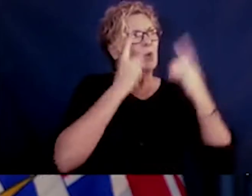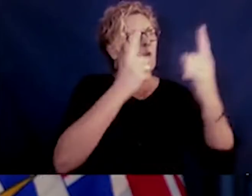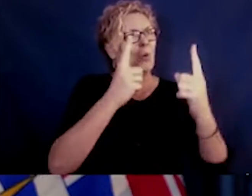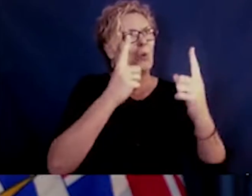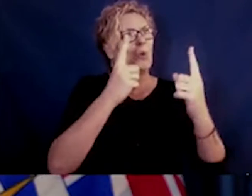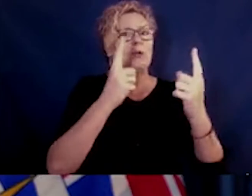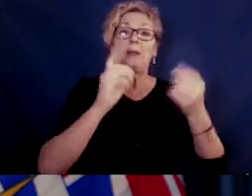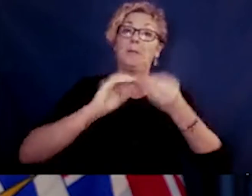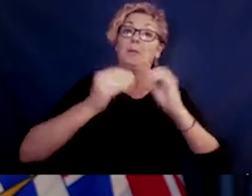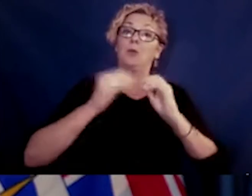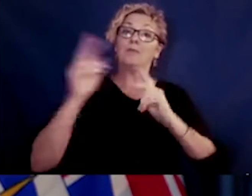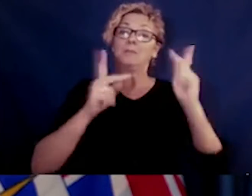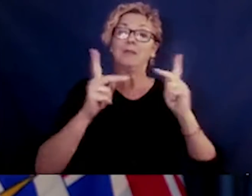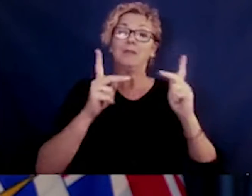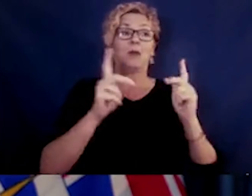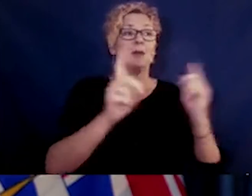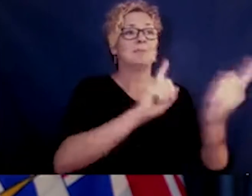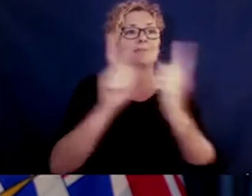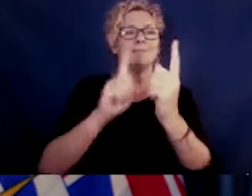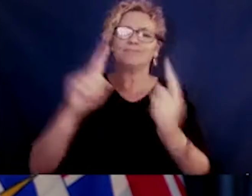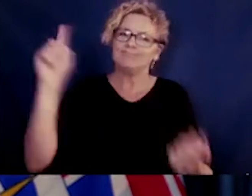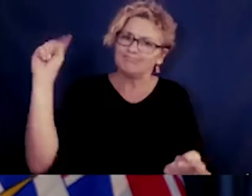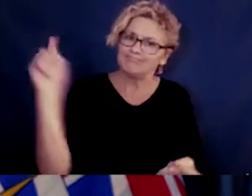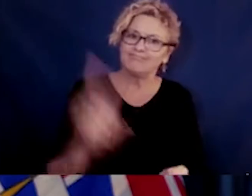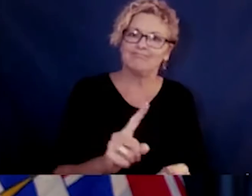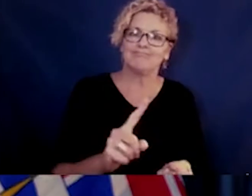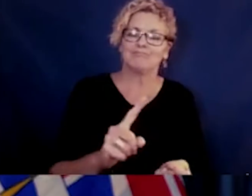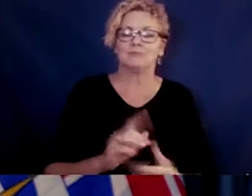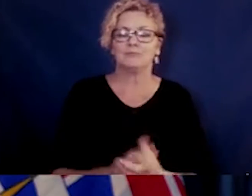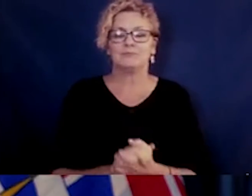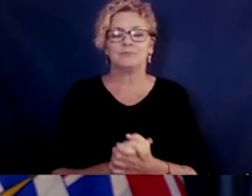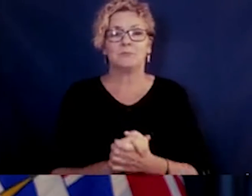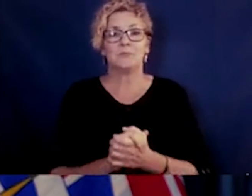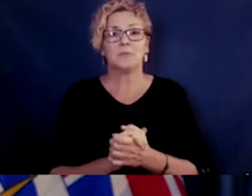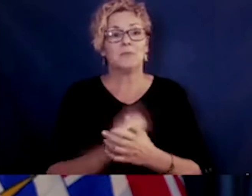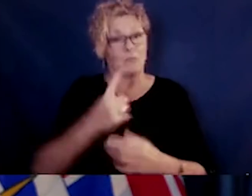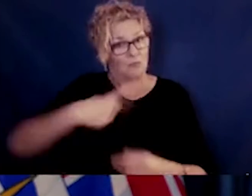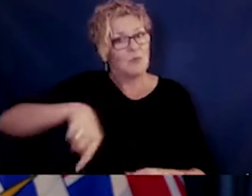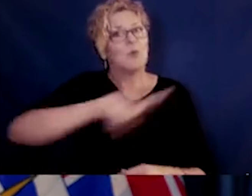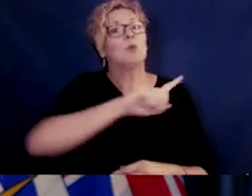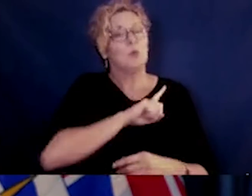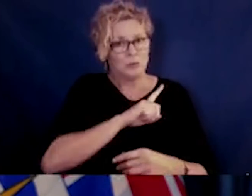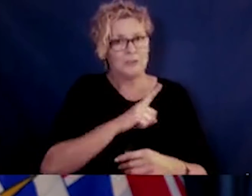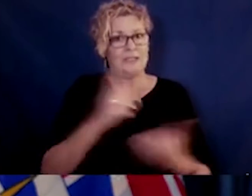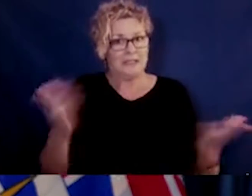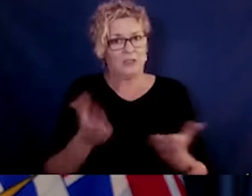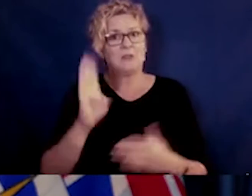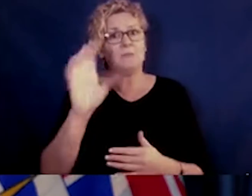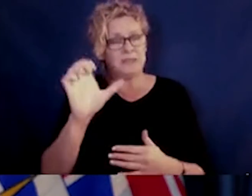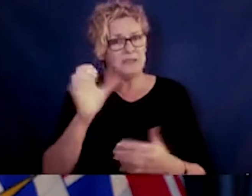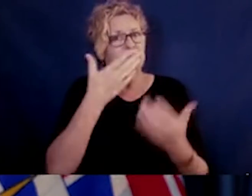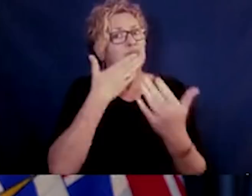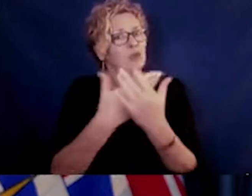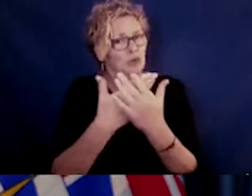continue to find new ways to support each other and show we care at a safe distance. Please take a moment today to think about what